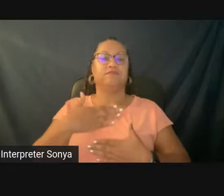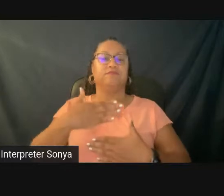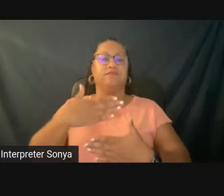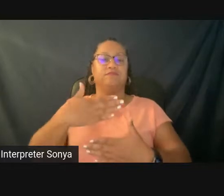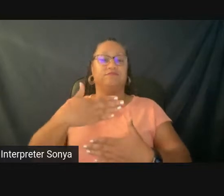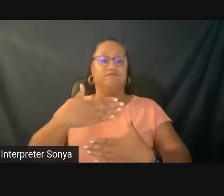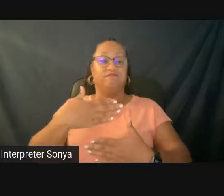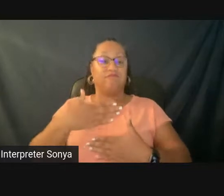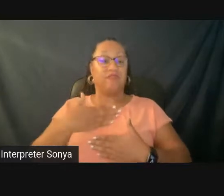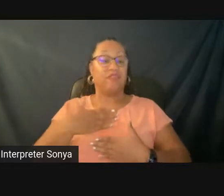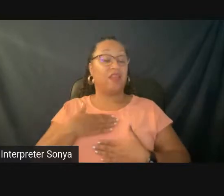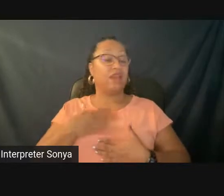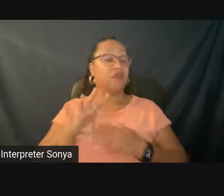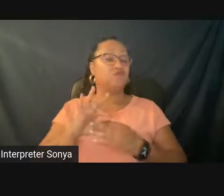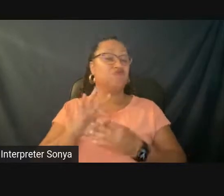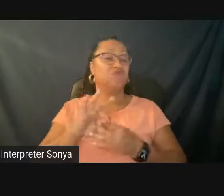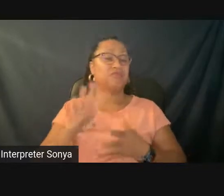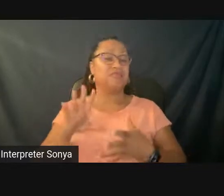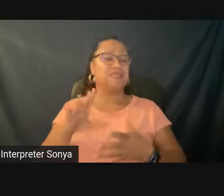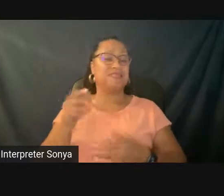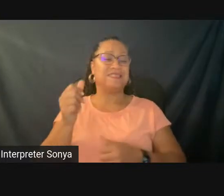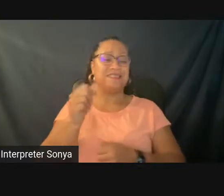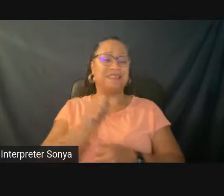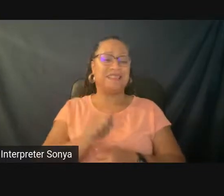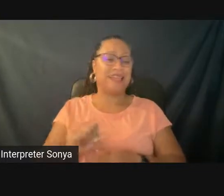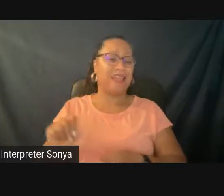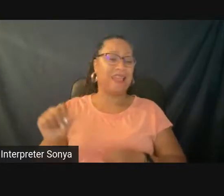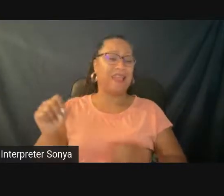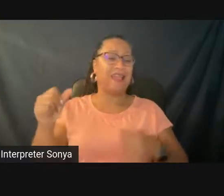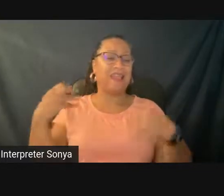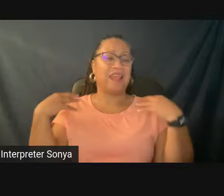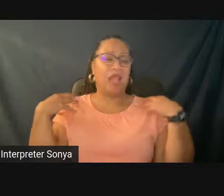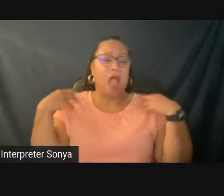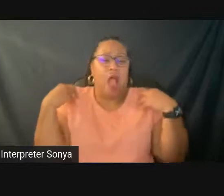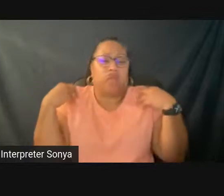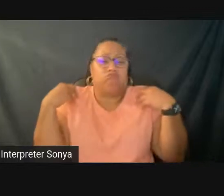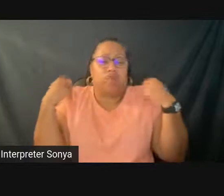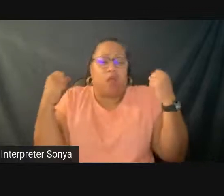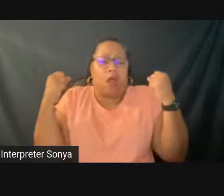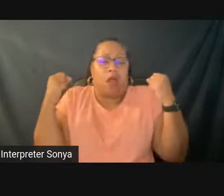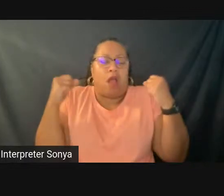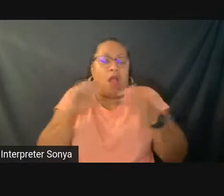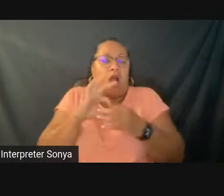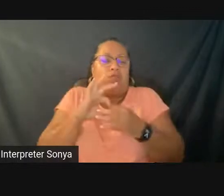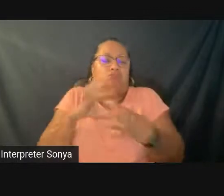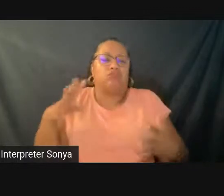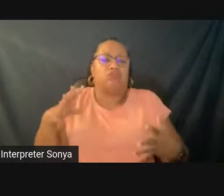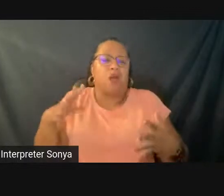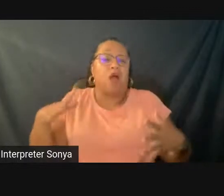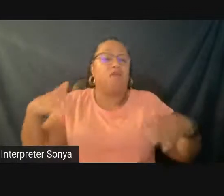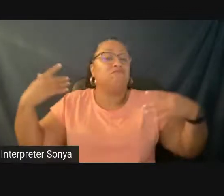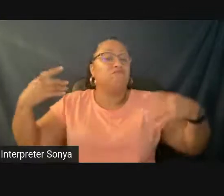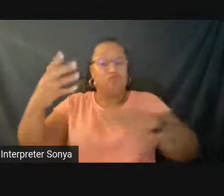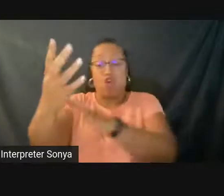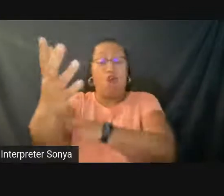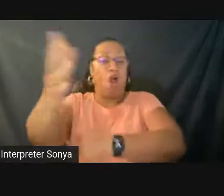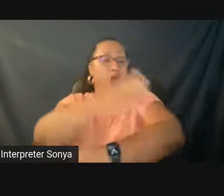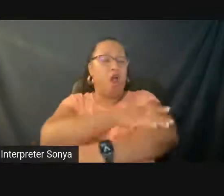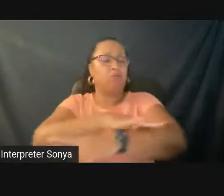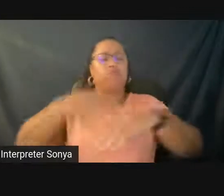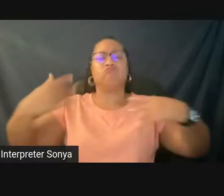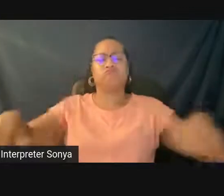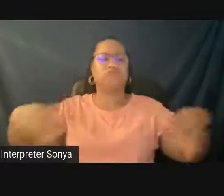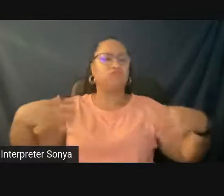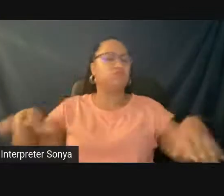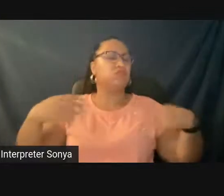We're going to release any tension that's in our shoulders, down our arms, shake our arms if we have to, whatever it